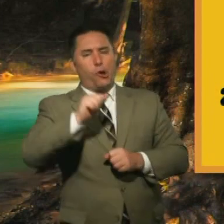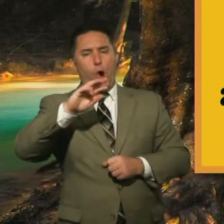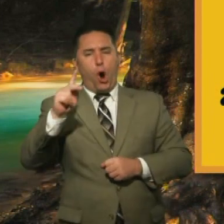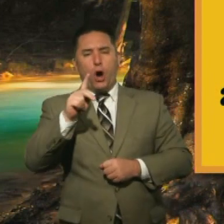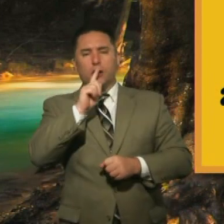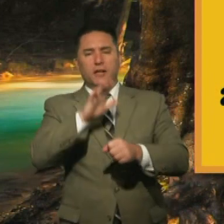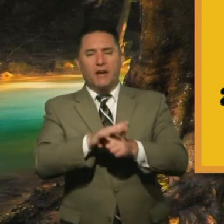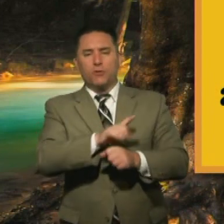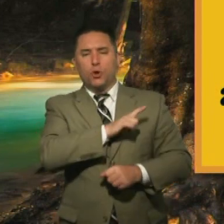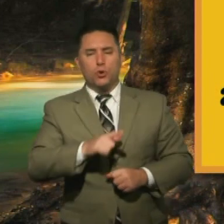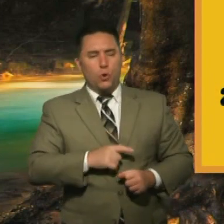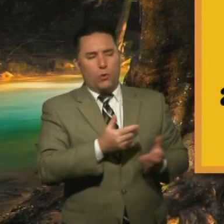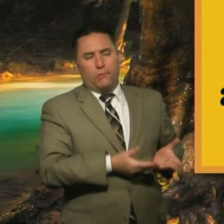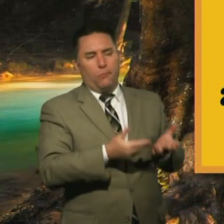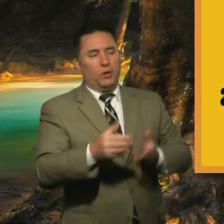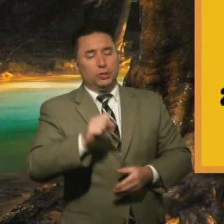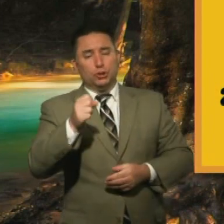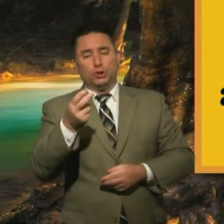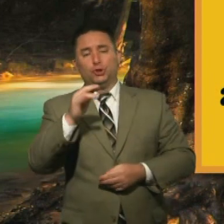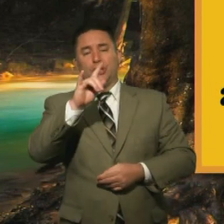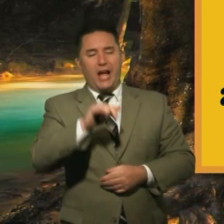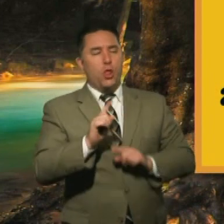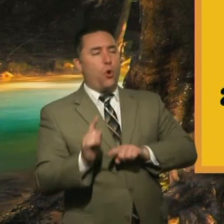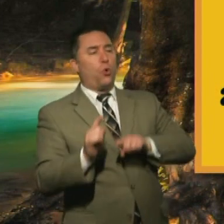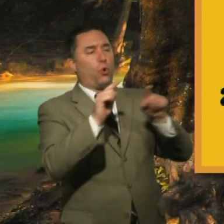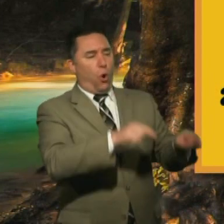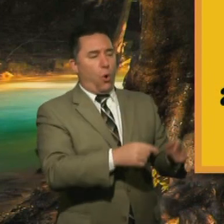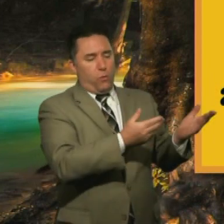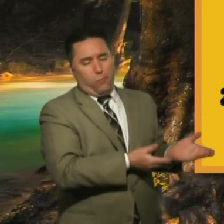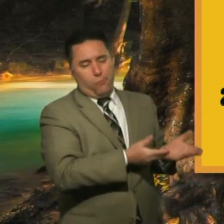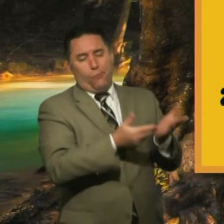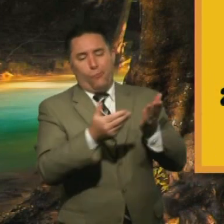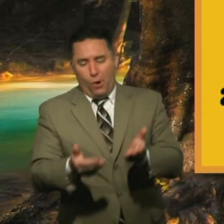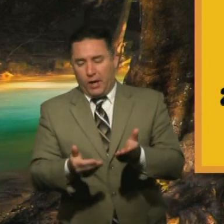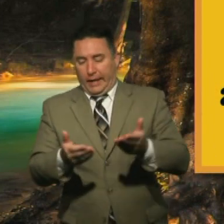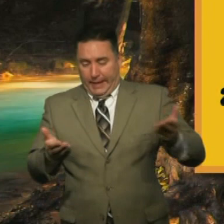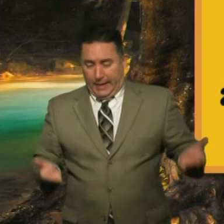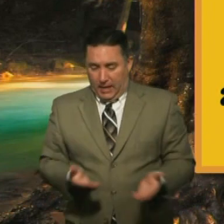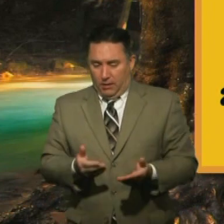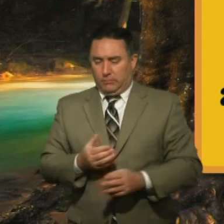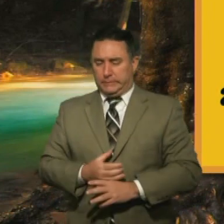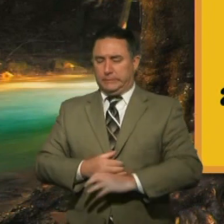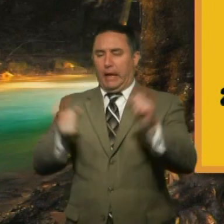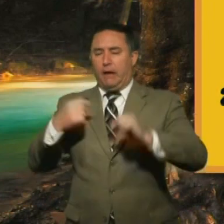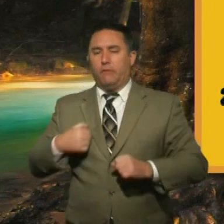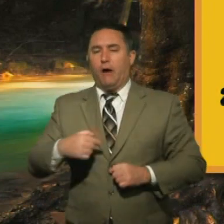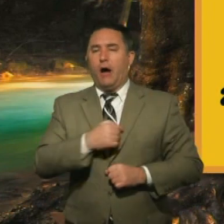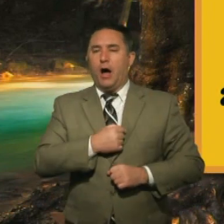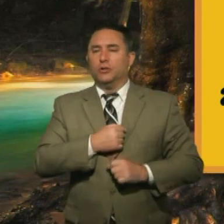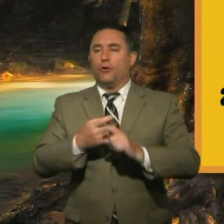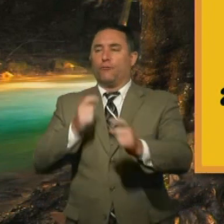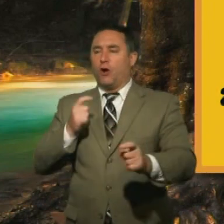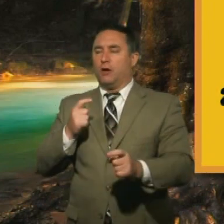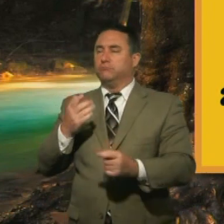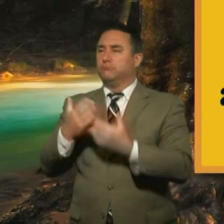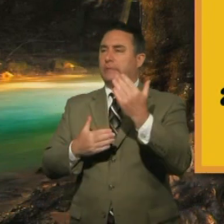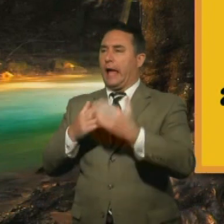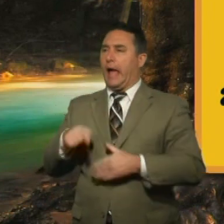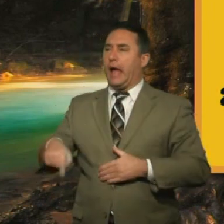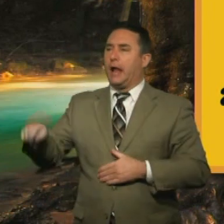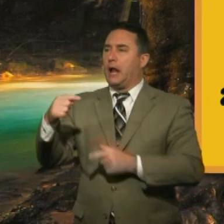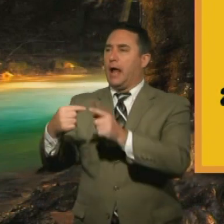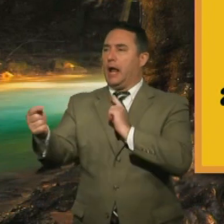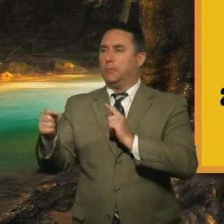the Lord, put of Shiloh unto us, that when it cometh among us, it may save us out of the hand of